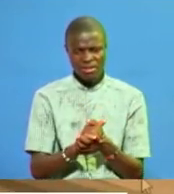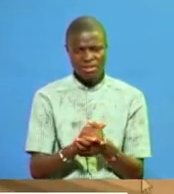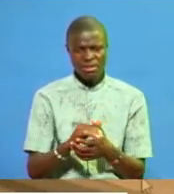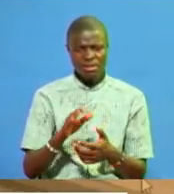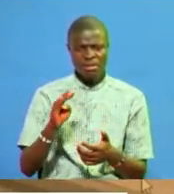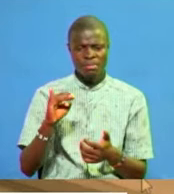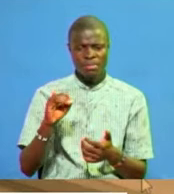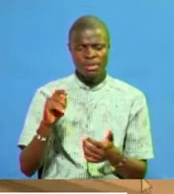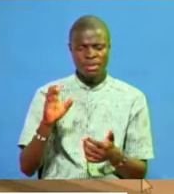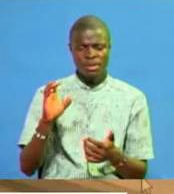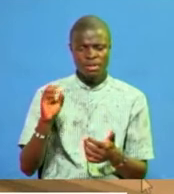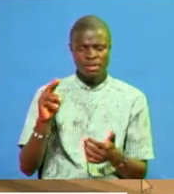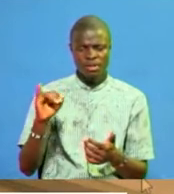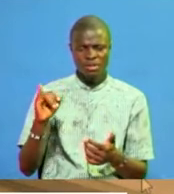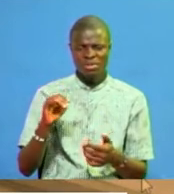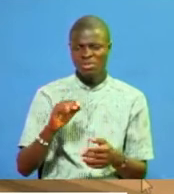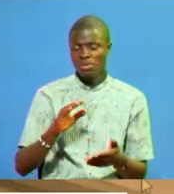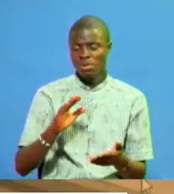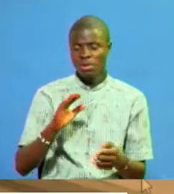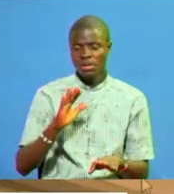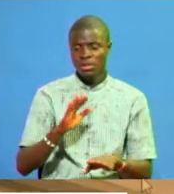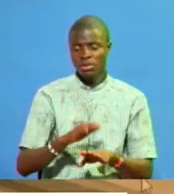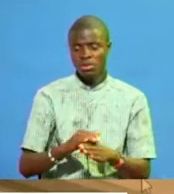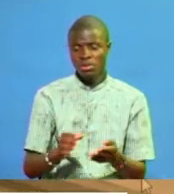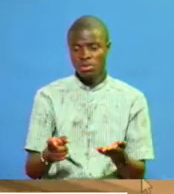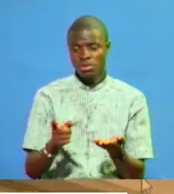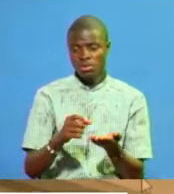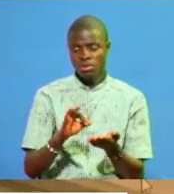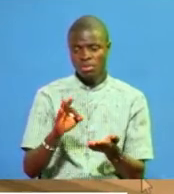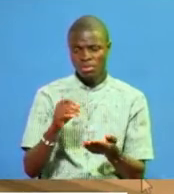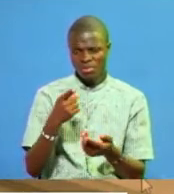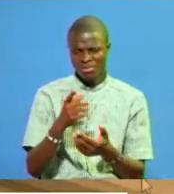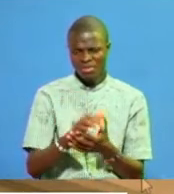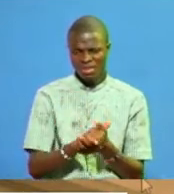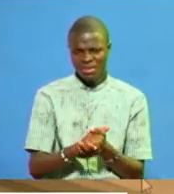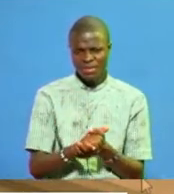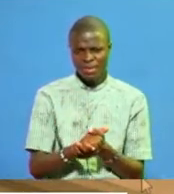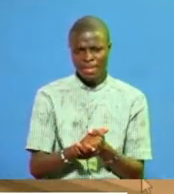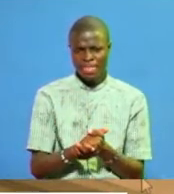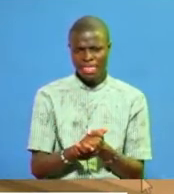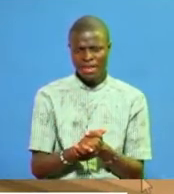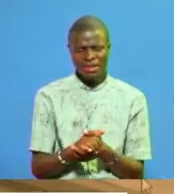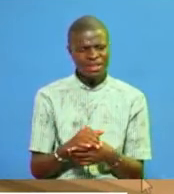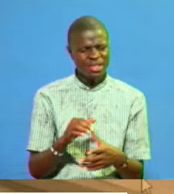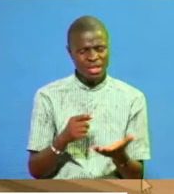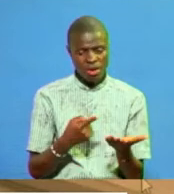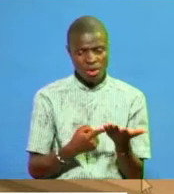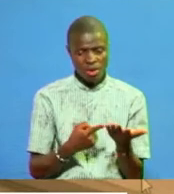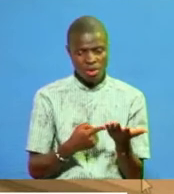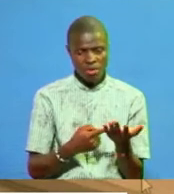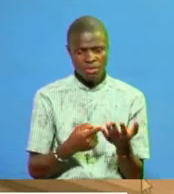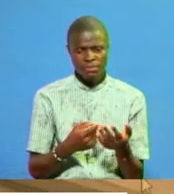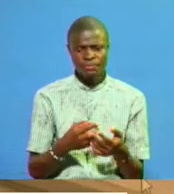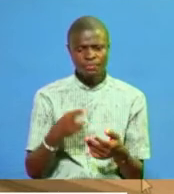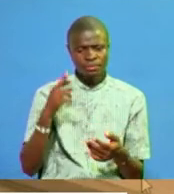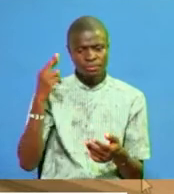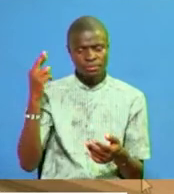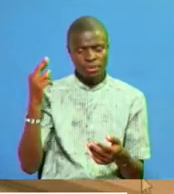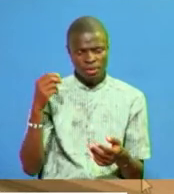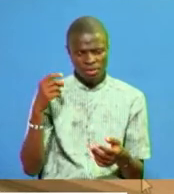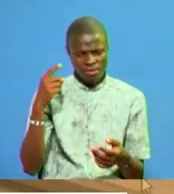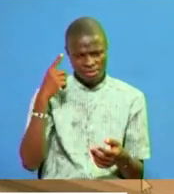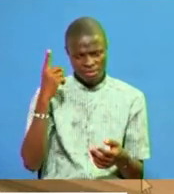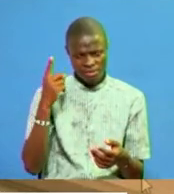piece. So on top of this, we have seen a big uptake in our online investments. So there is a lot of Kenyans that are